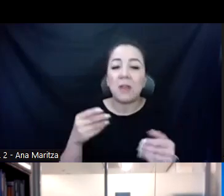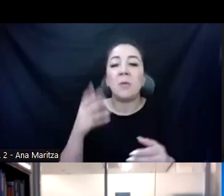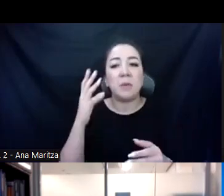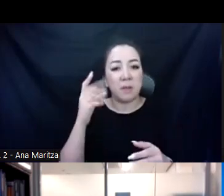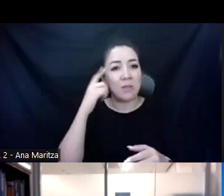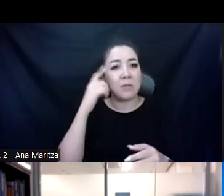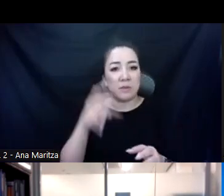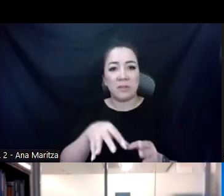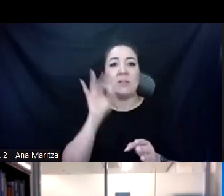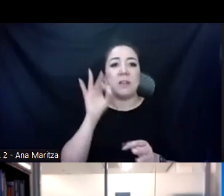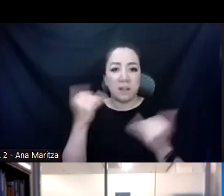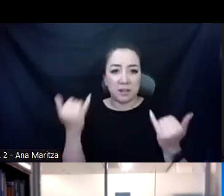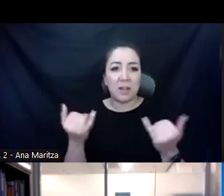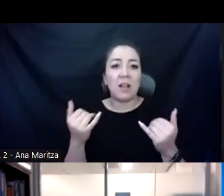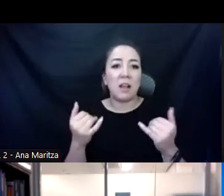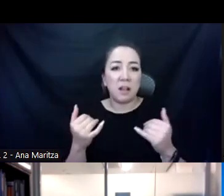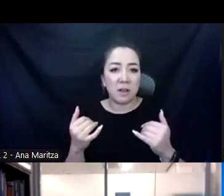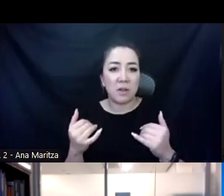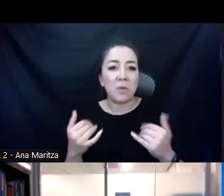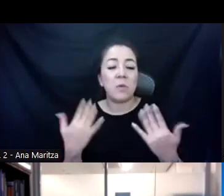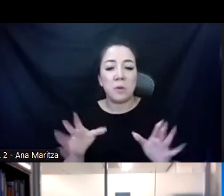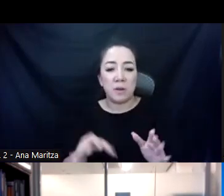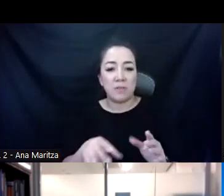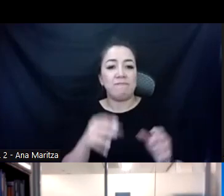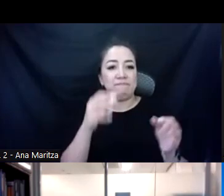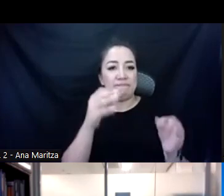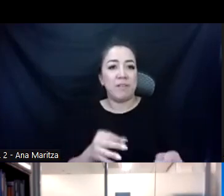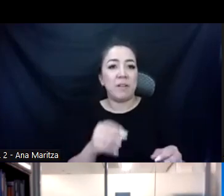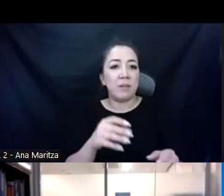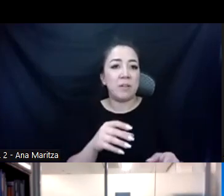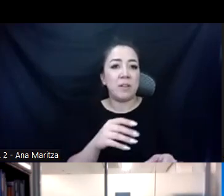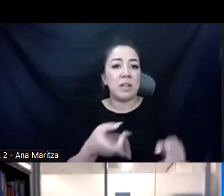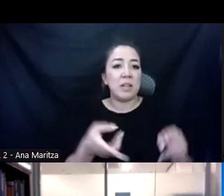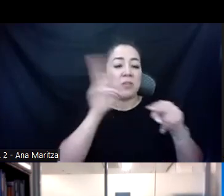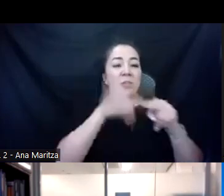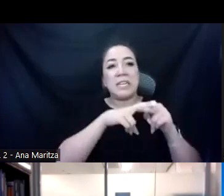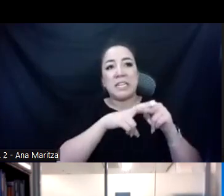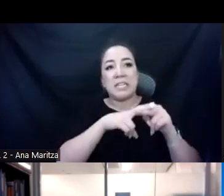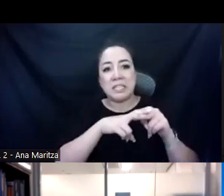on increase. So where we've landed is increase the